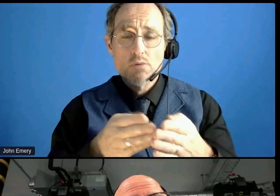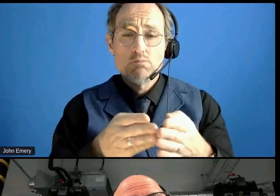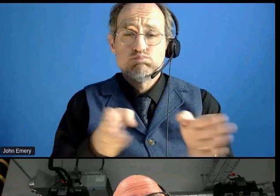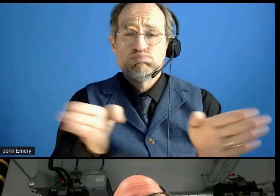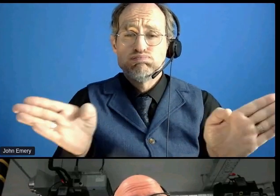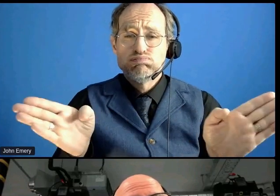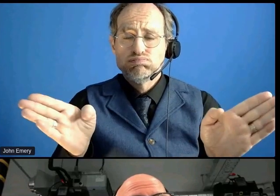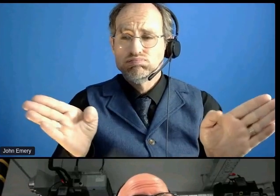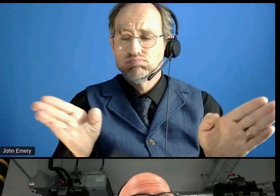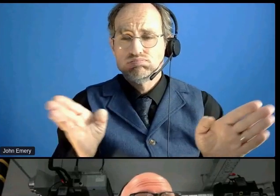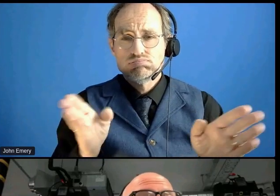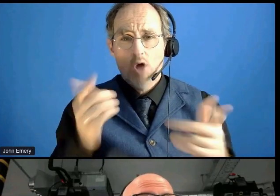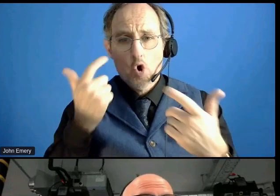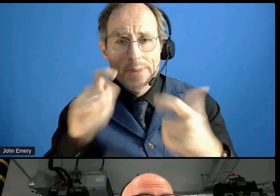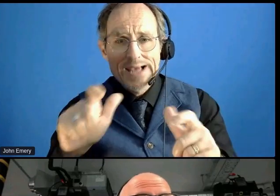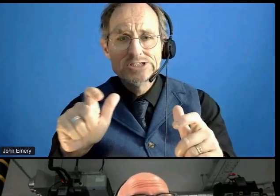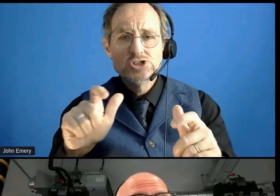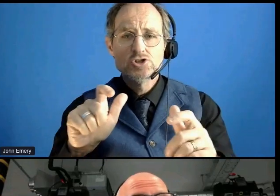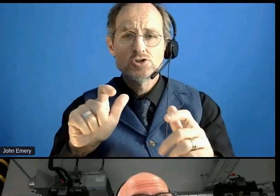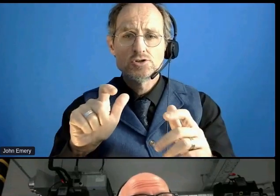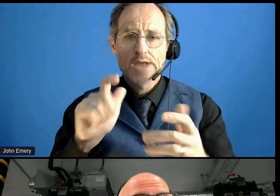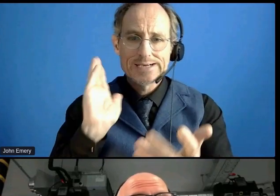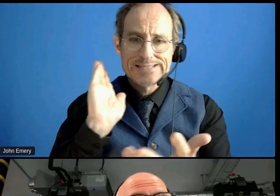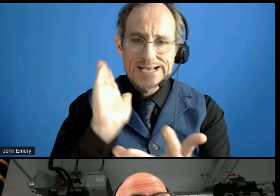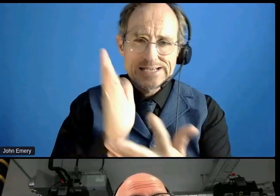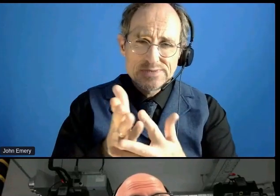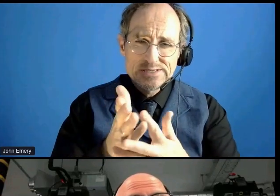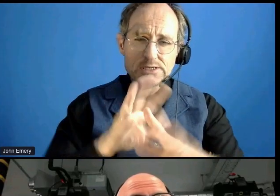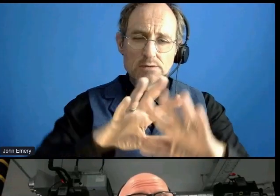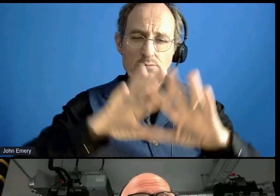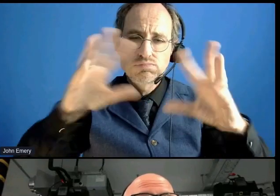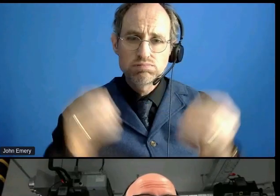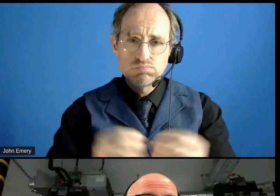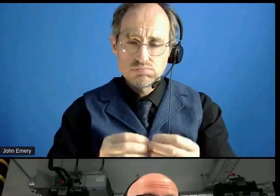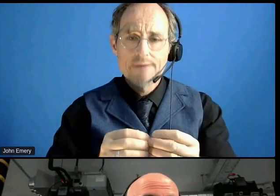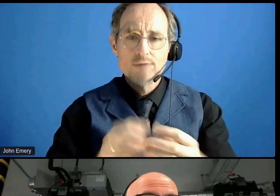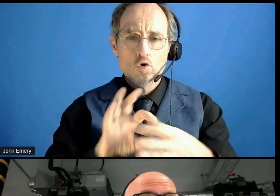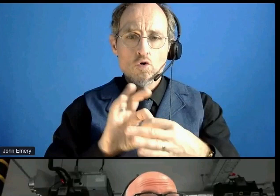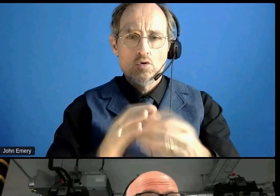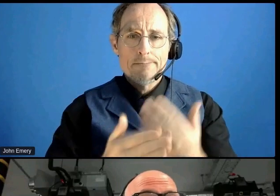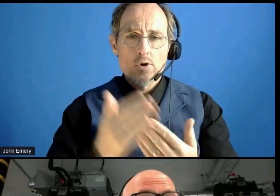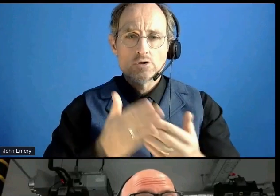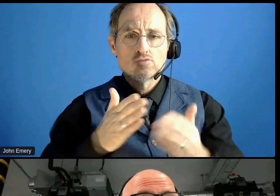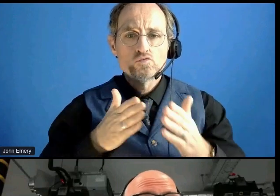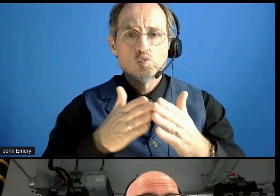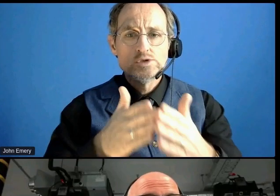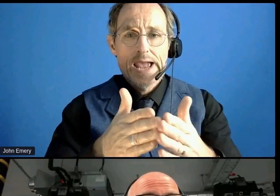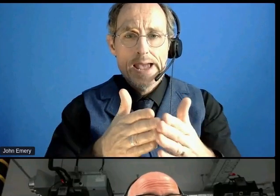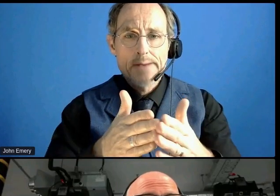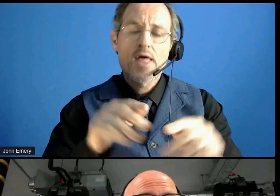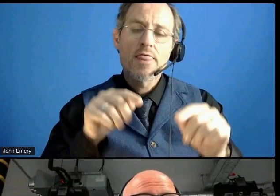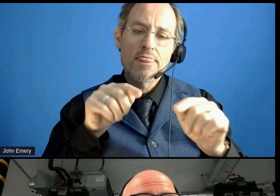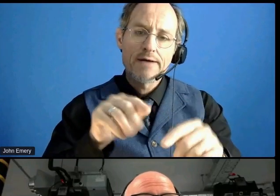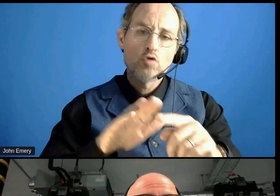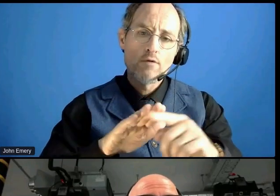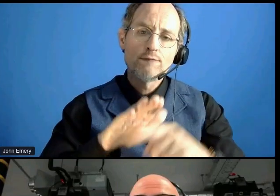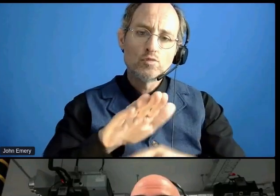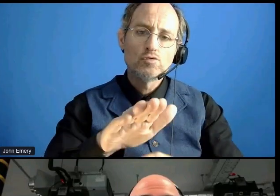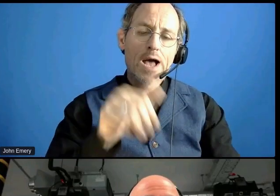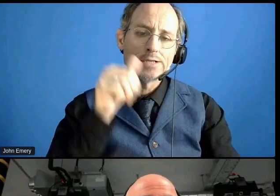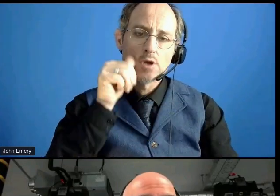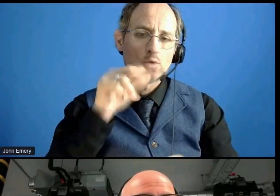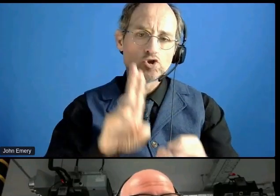It's just because people didn't know about it. So even if we can just get that conversation going, tell people what an opportunity it is